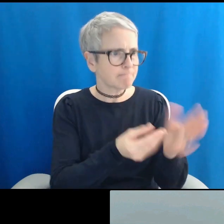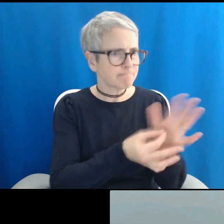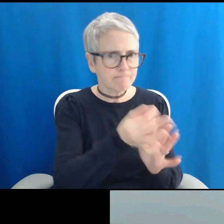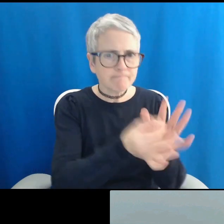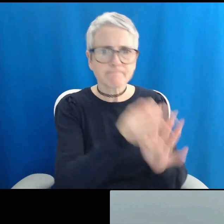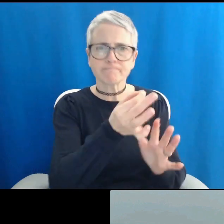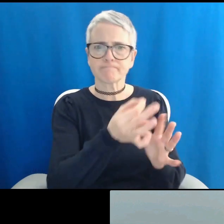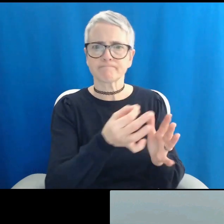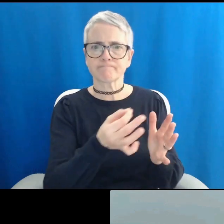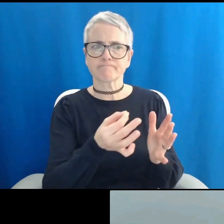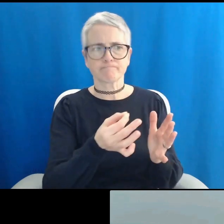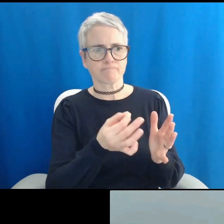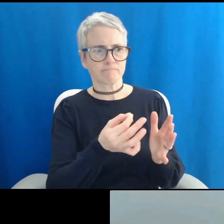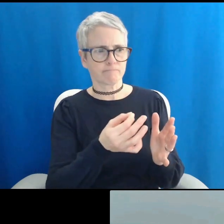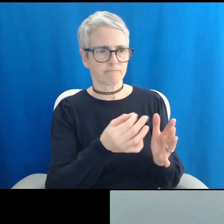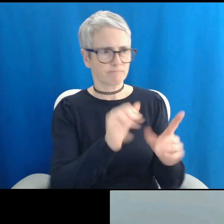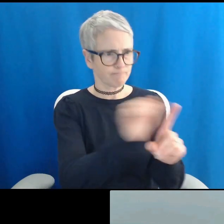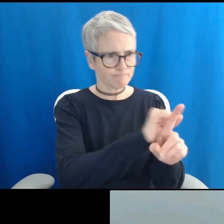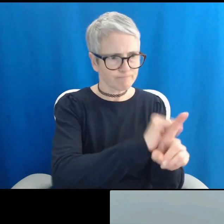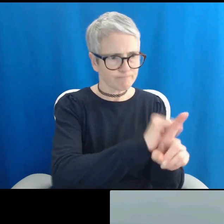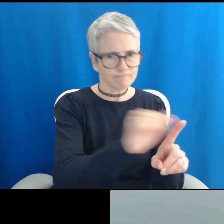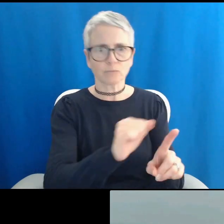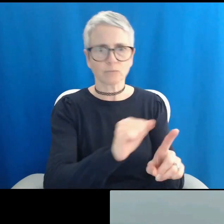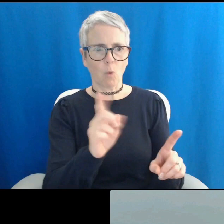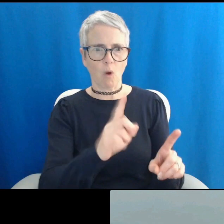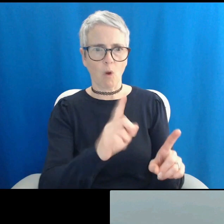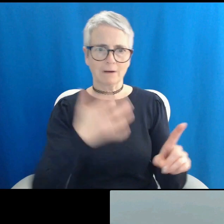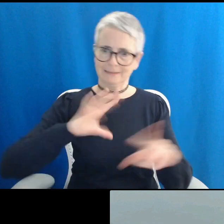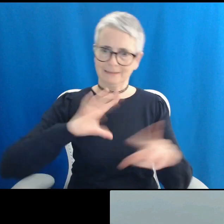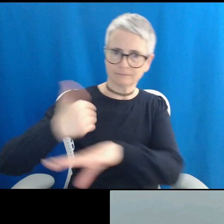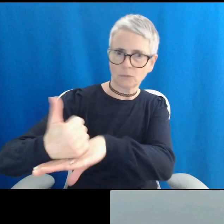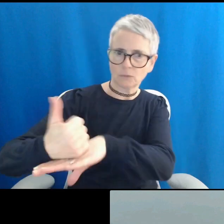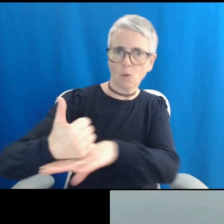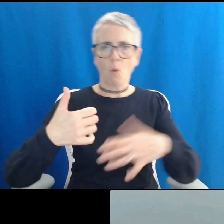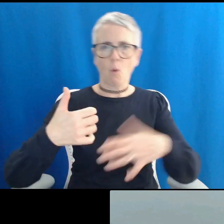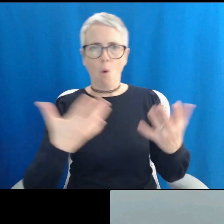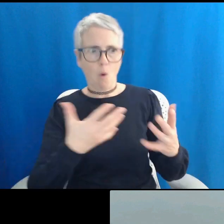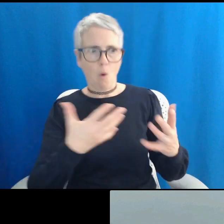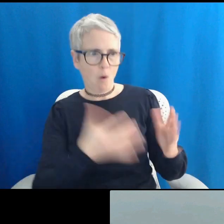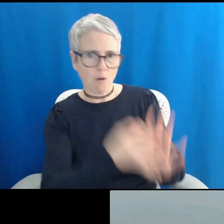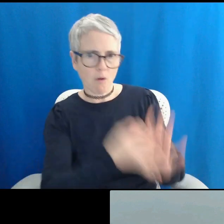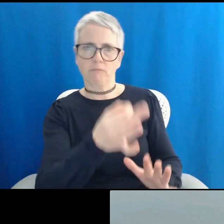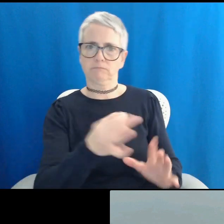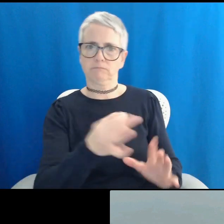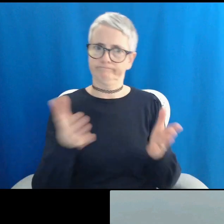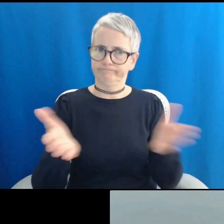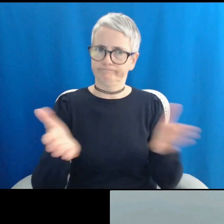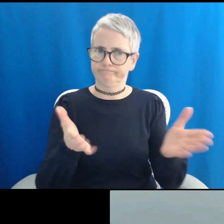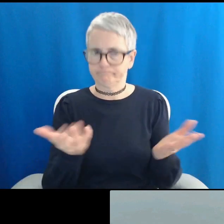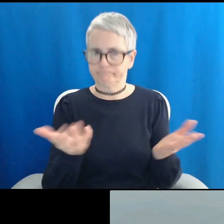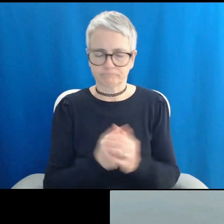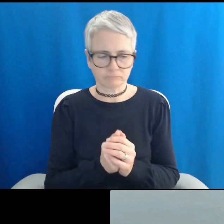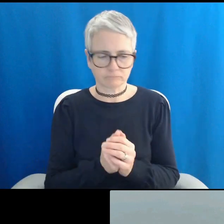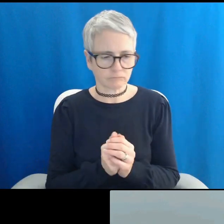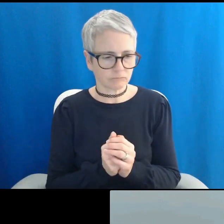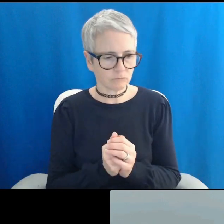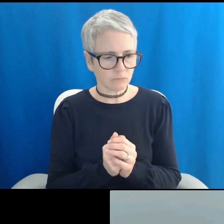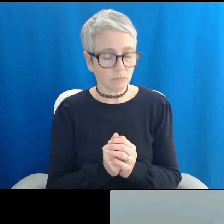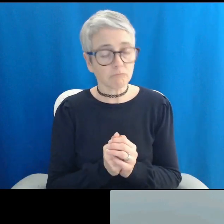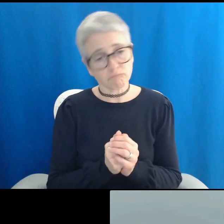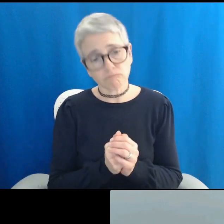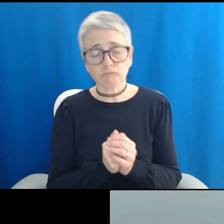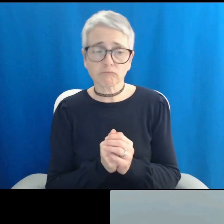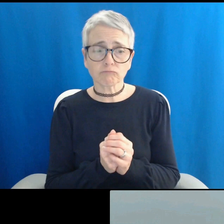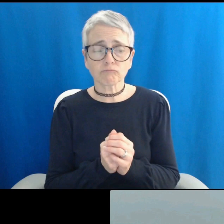and which areas need to be rolled into our digital strategy. And overall, I